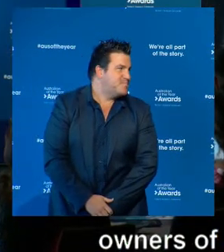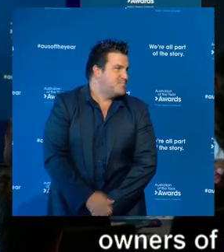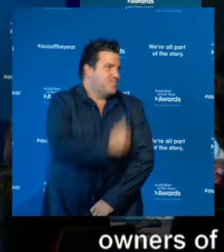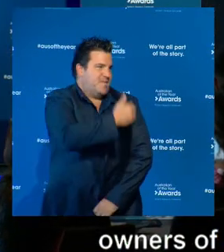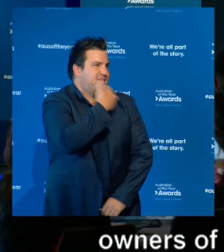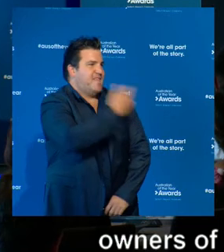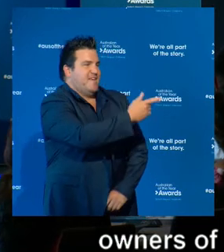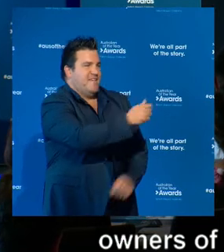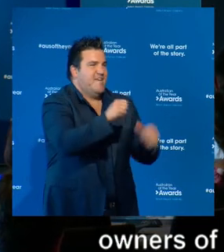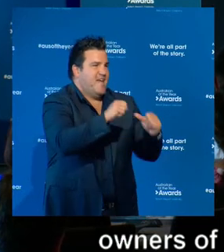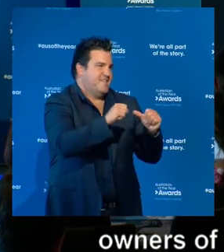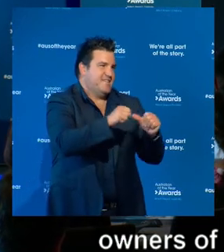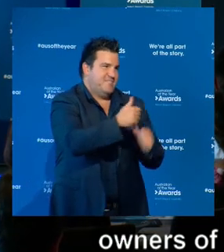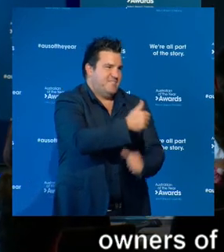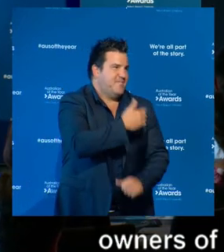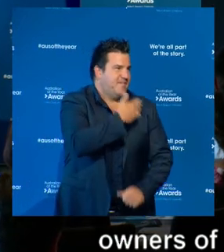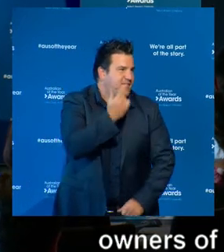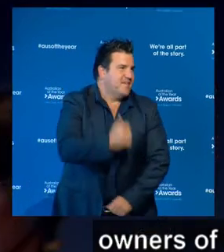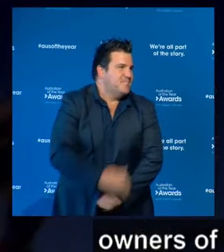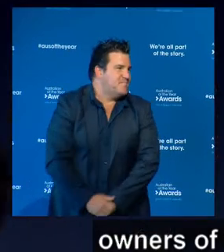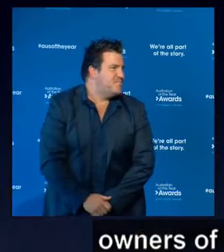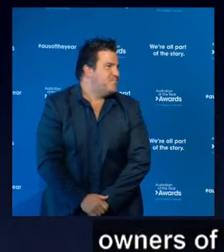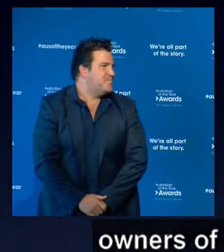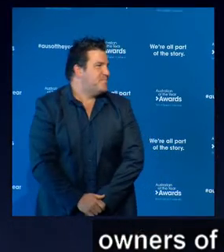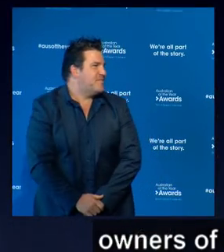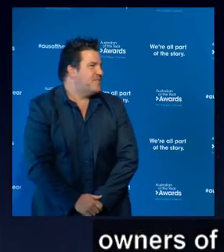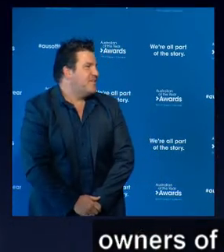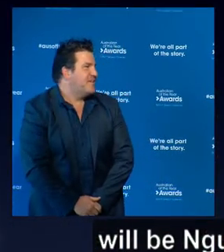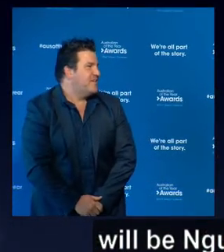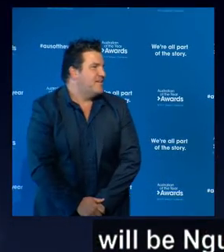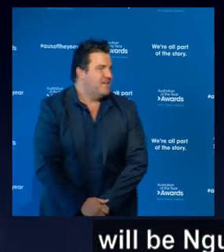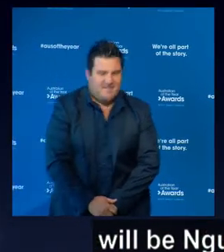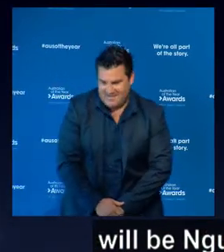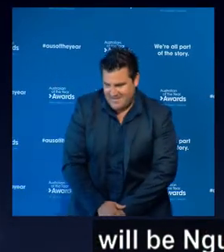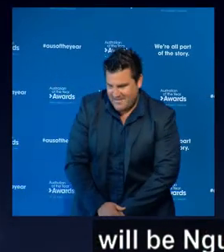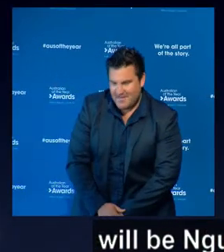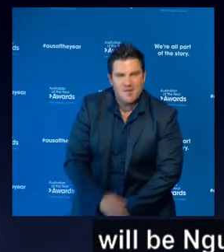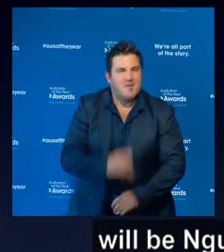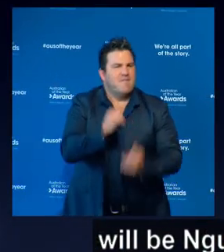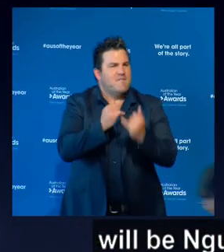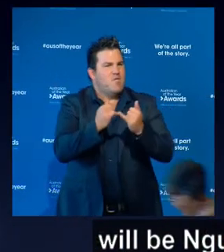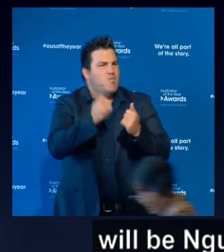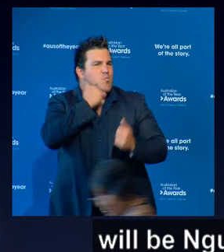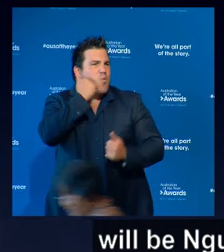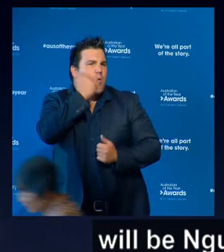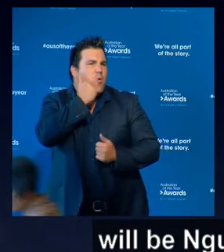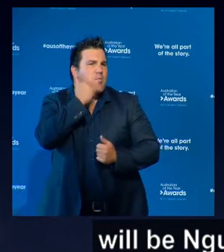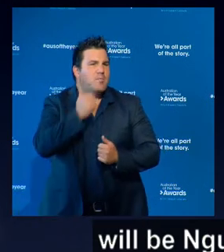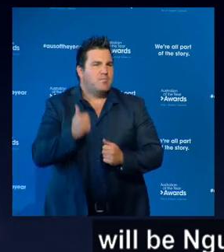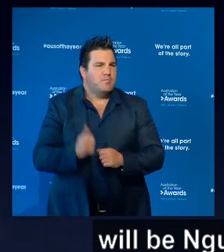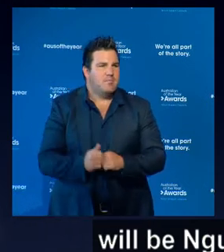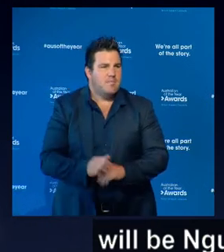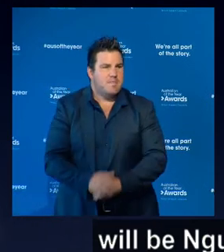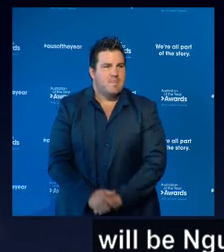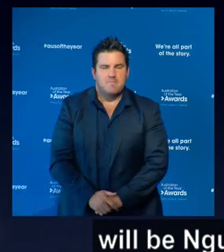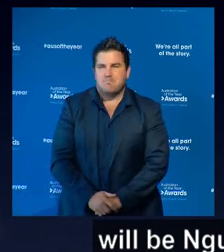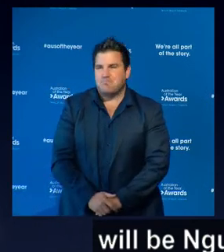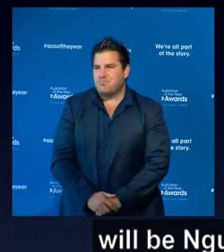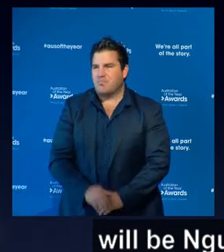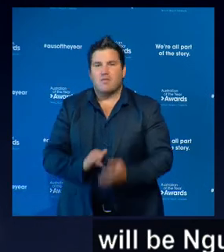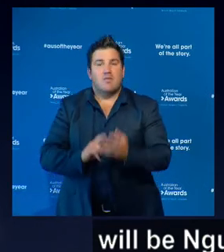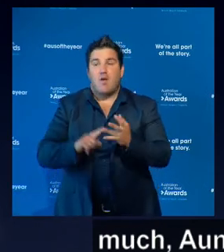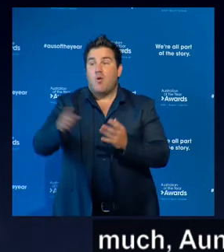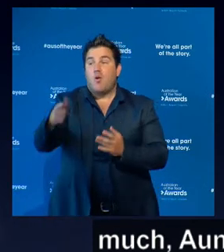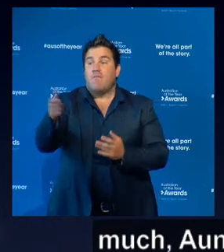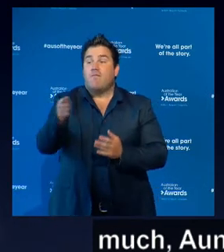Thank you so much, Auntie. You honour us with your very warm welcome to country. I now would like to